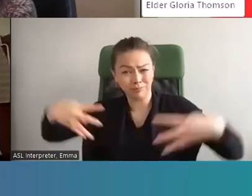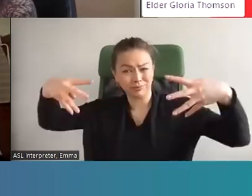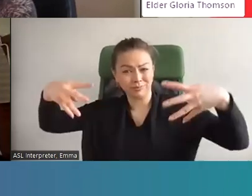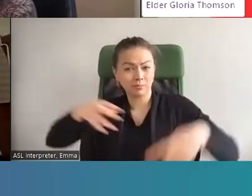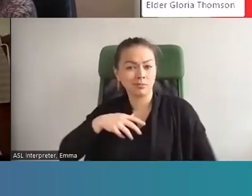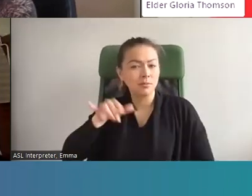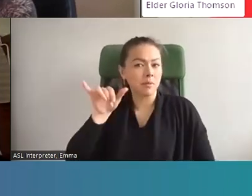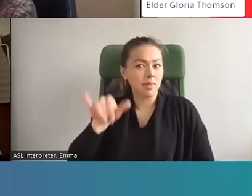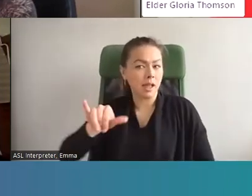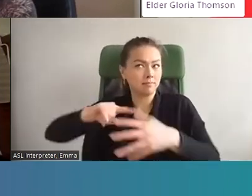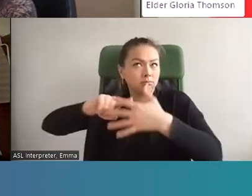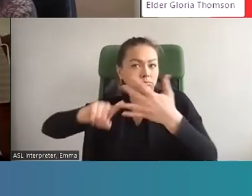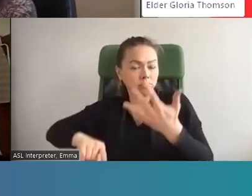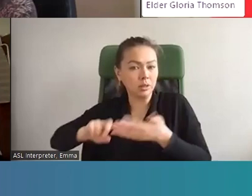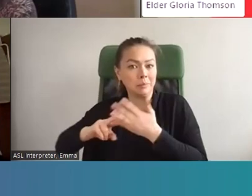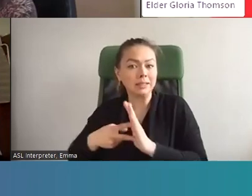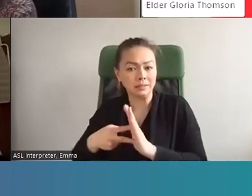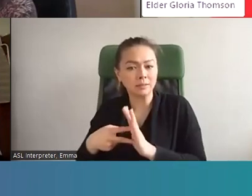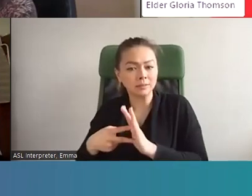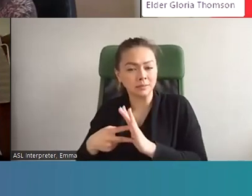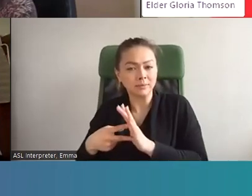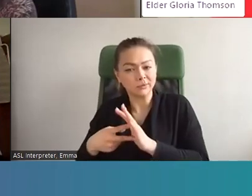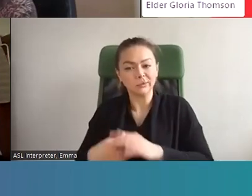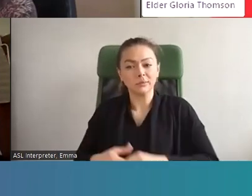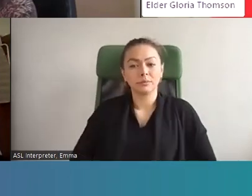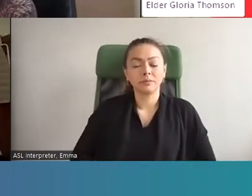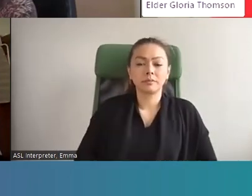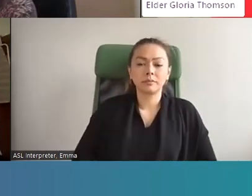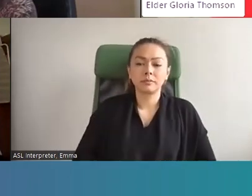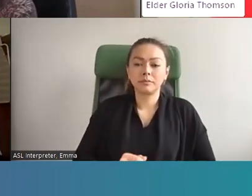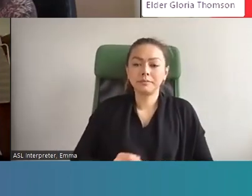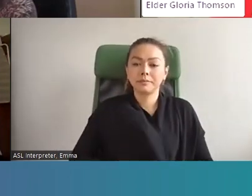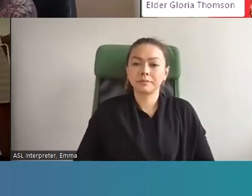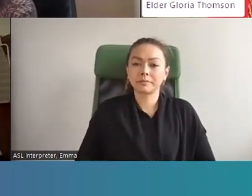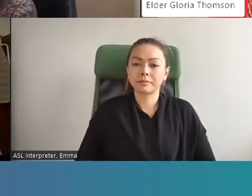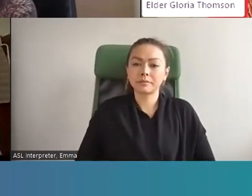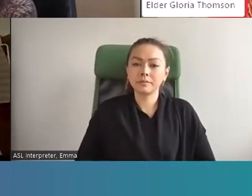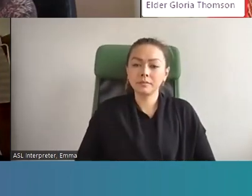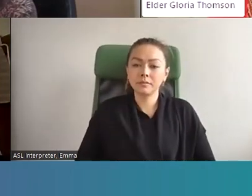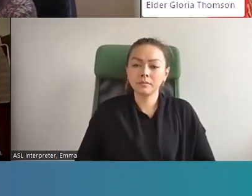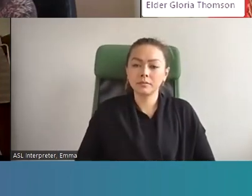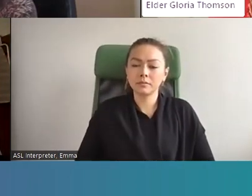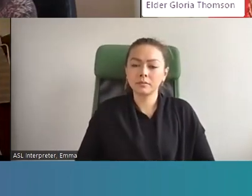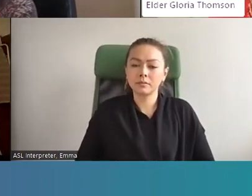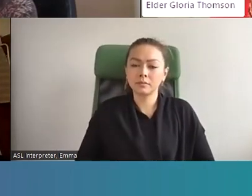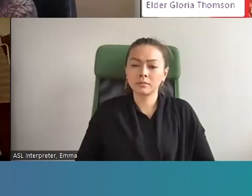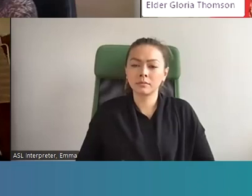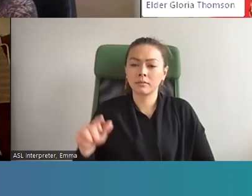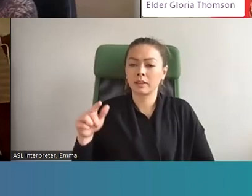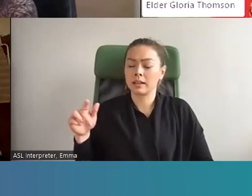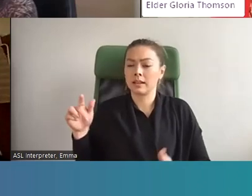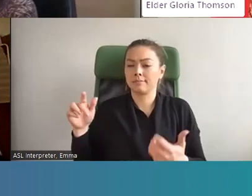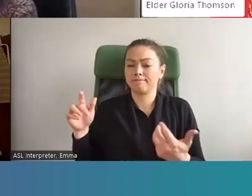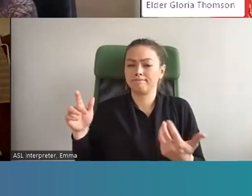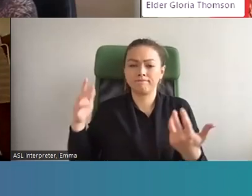I think that, you know, there's been a lot of misunderstandings in historical context, you